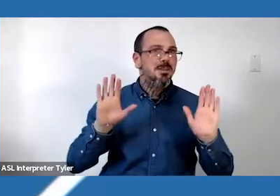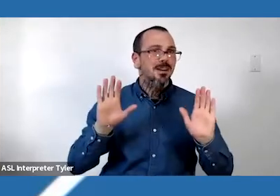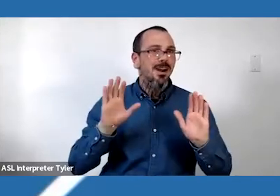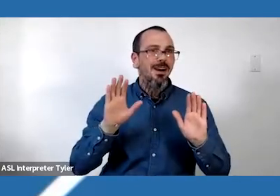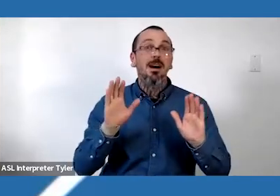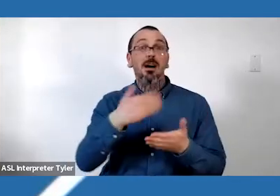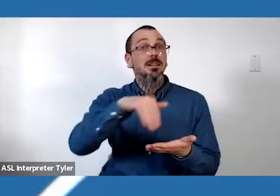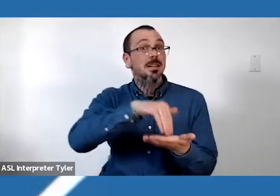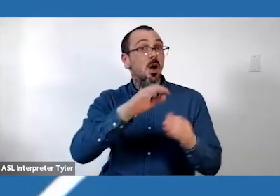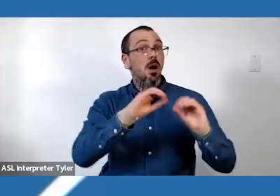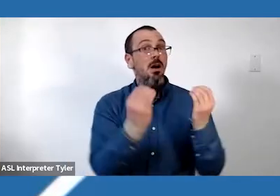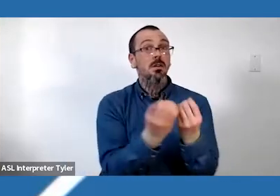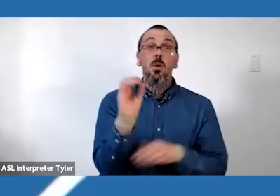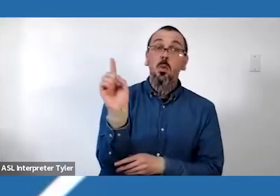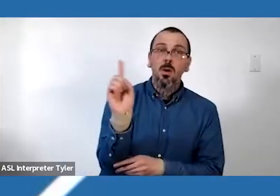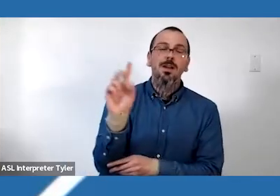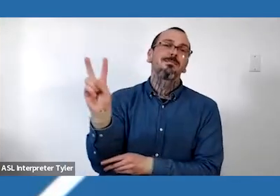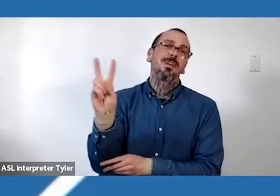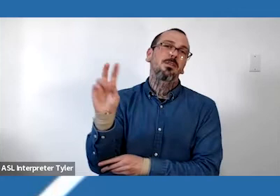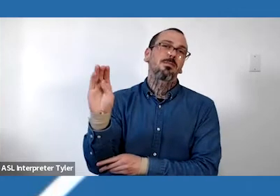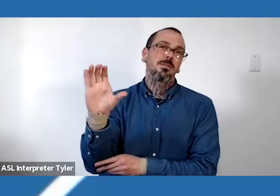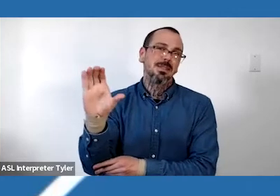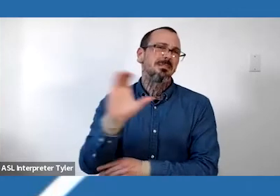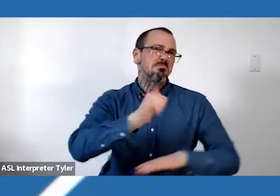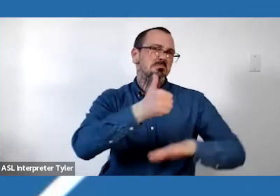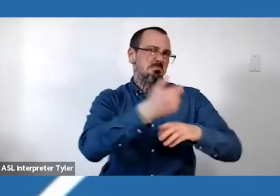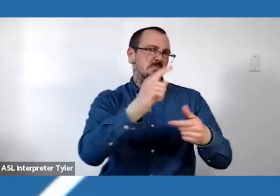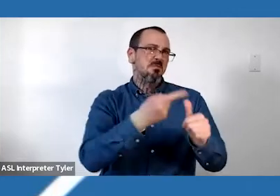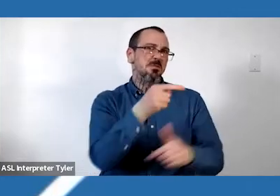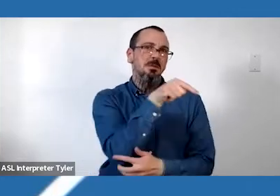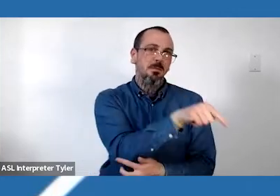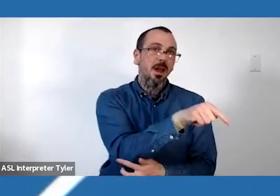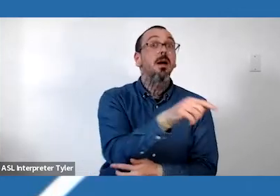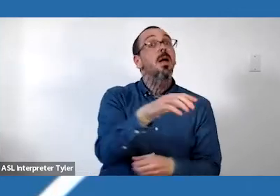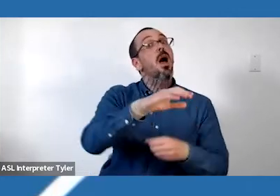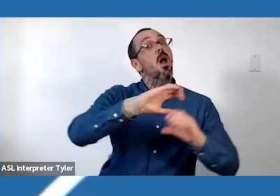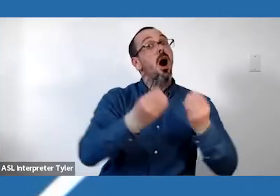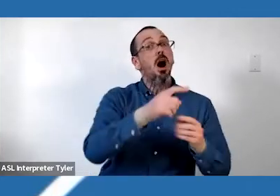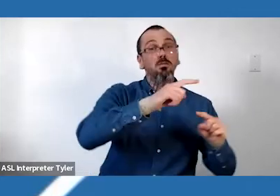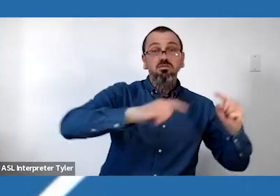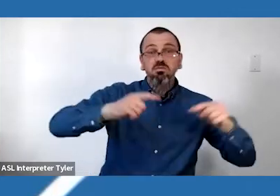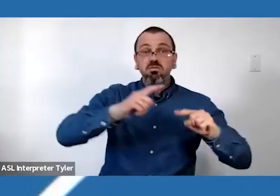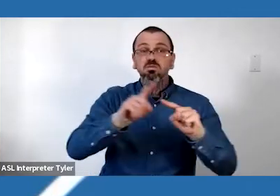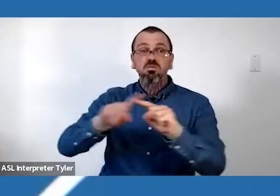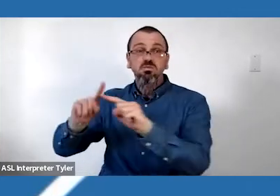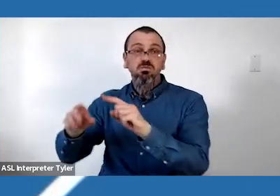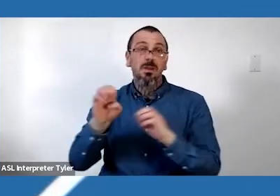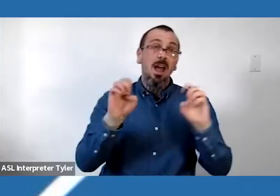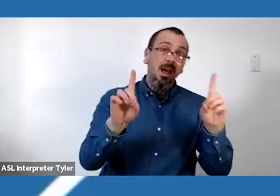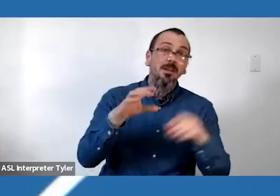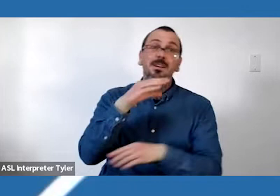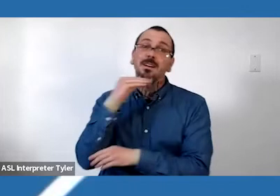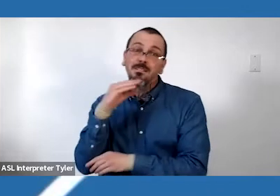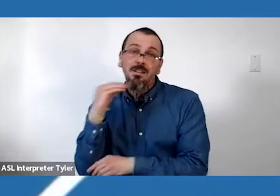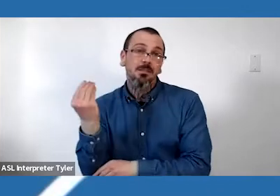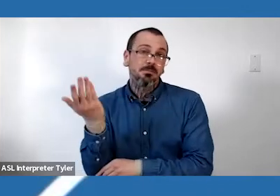Columbia, which is where we started. And we have offices in Edmonton, Toronto, and here in Halifax. CBRC